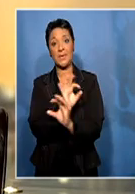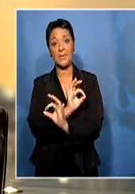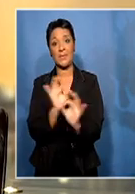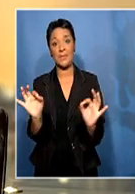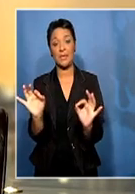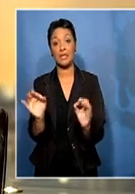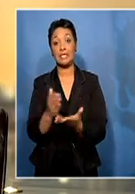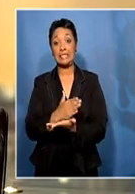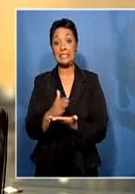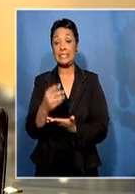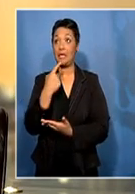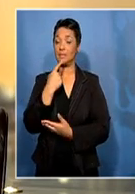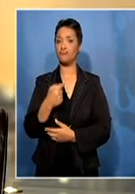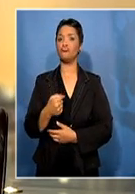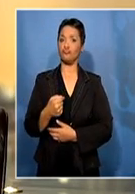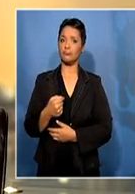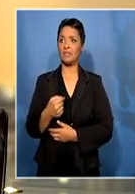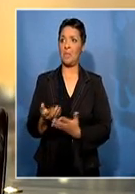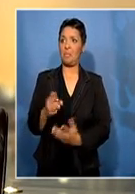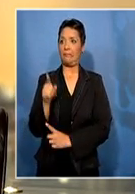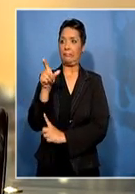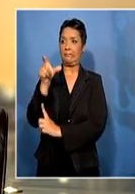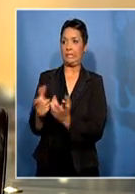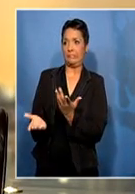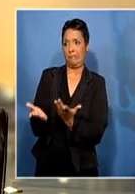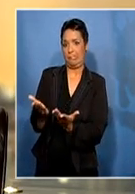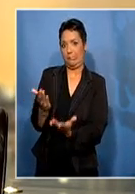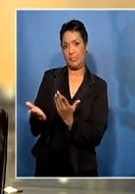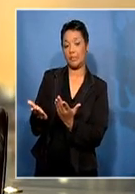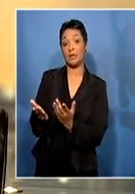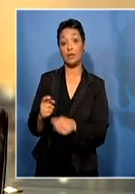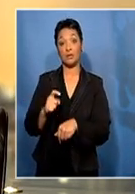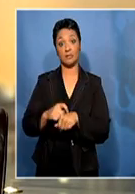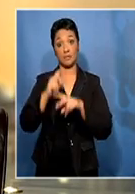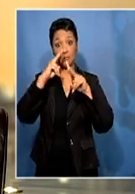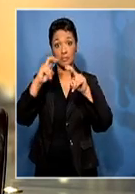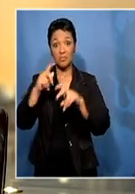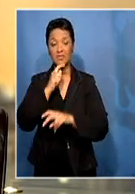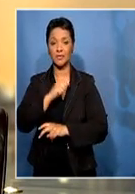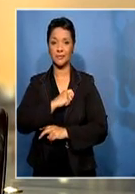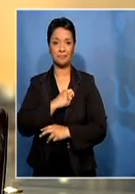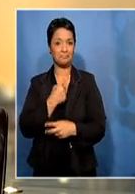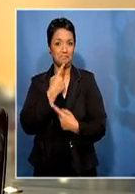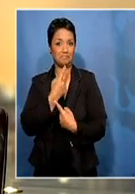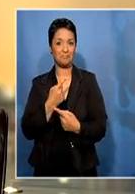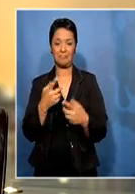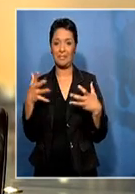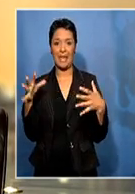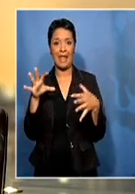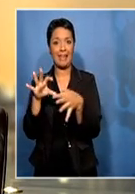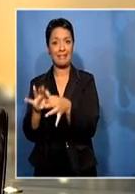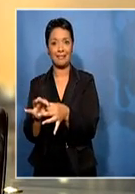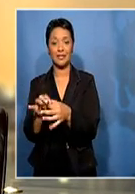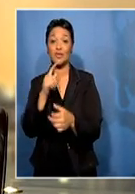would allege someone to be the perpetrator. And when they investigate, they find that there's nothing that ties that person